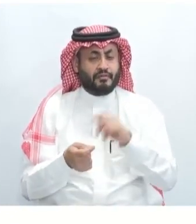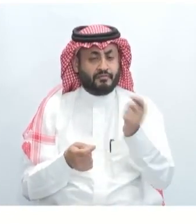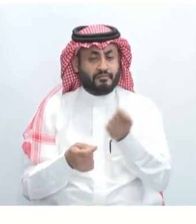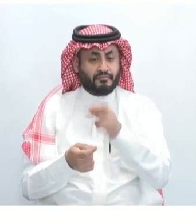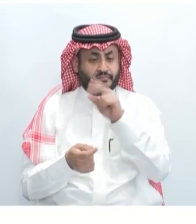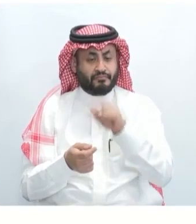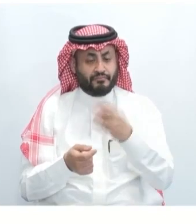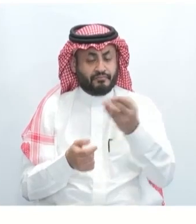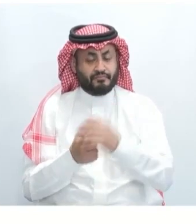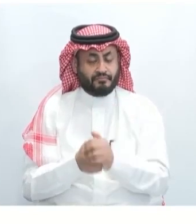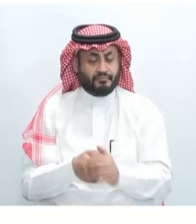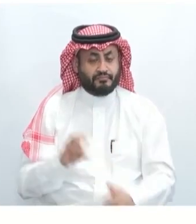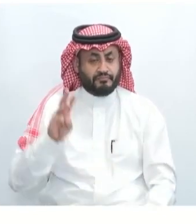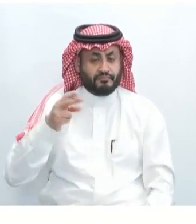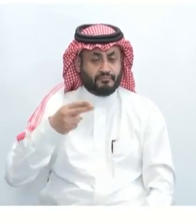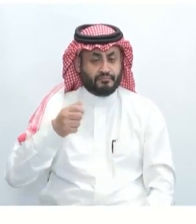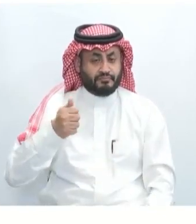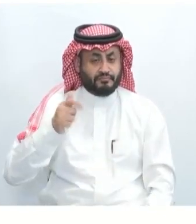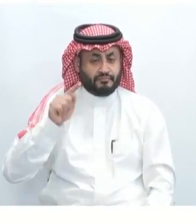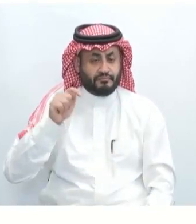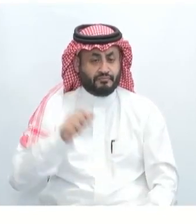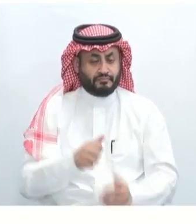So, what